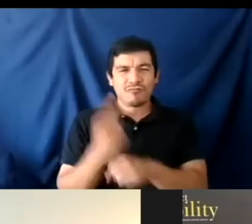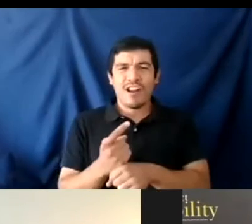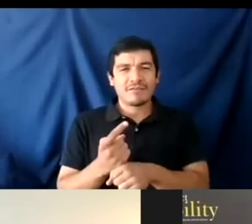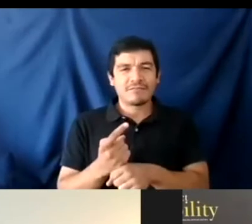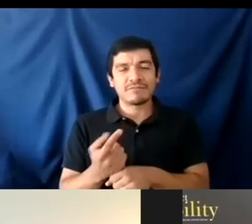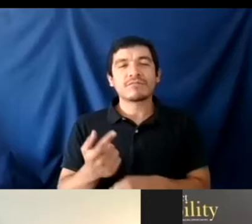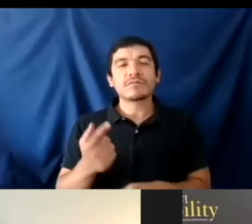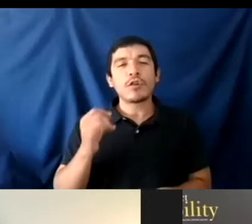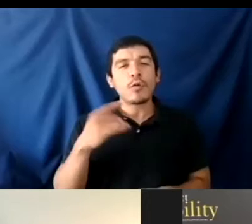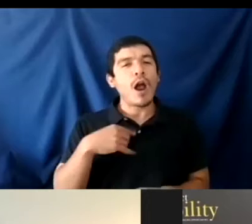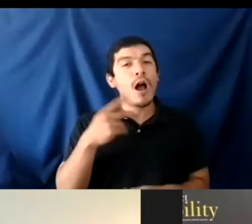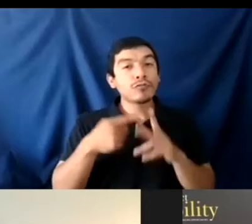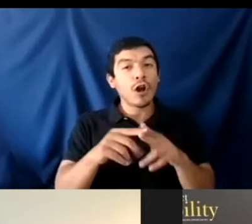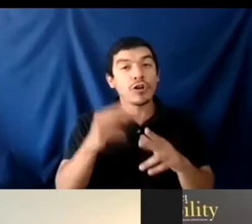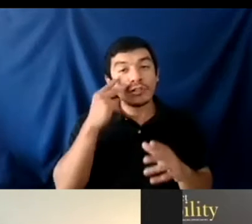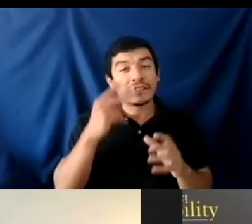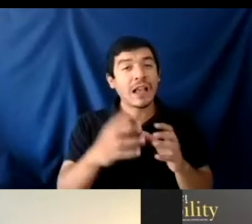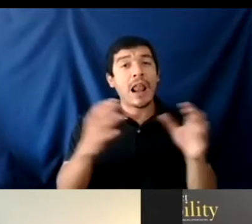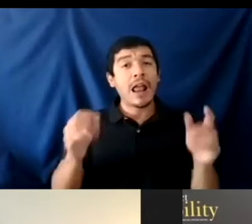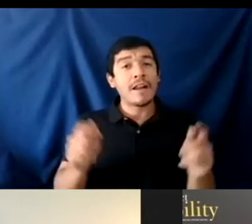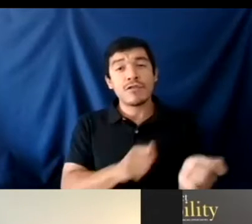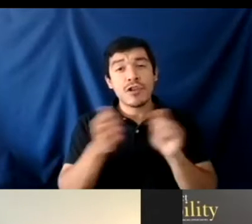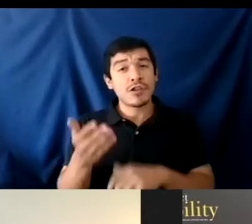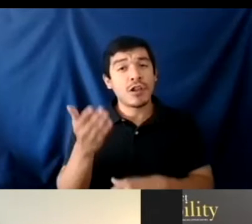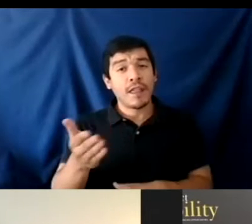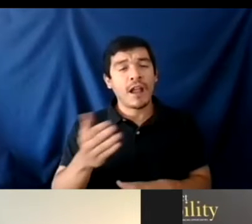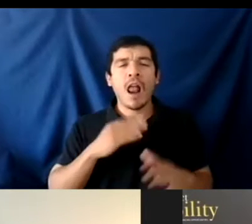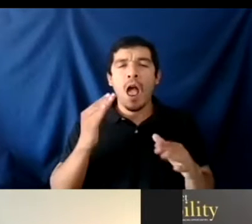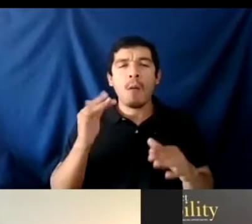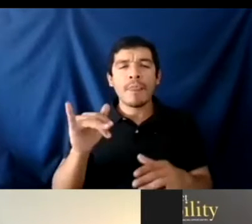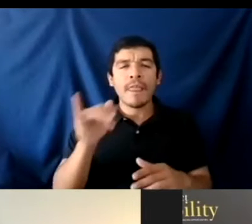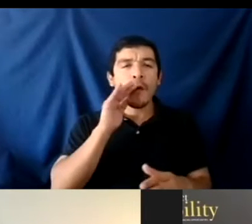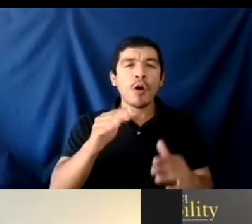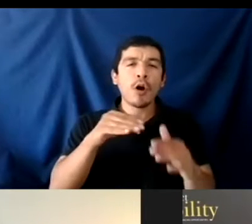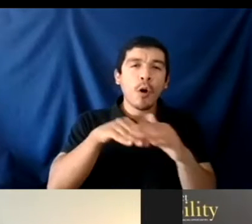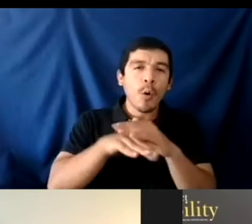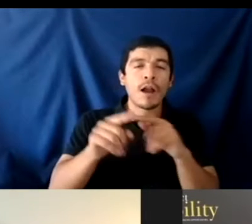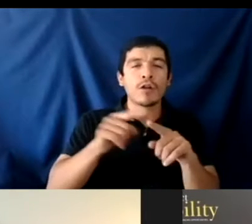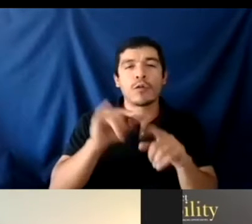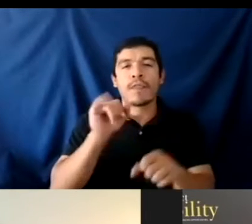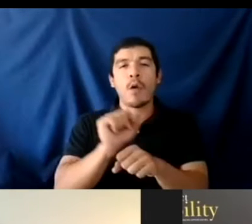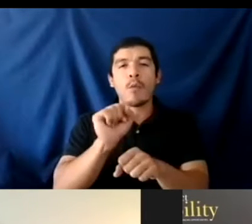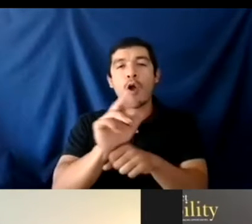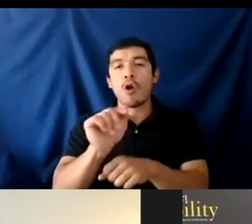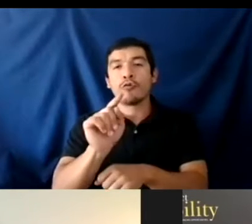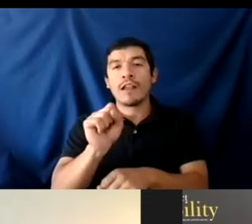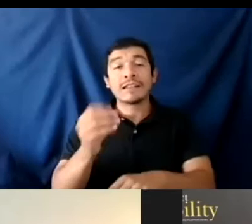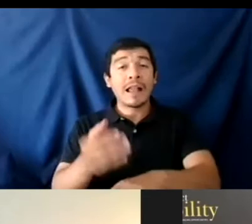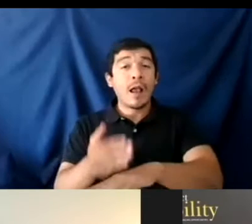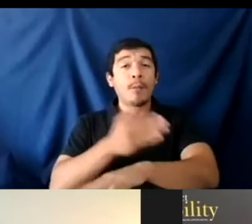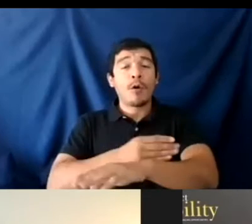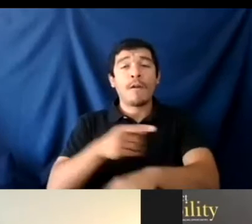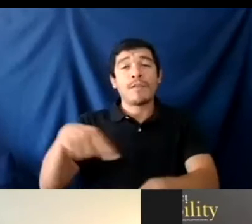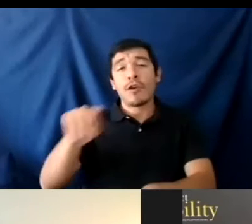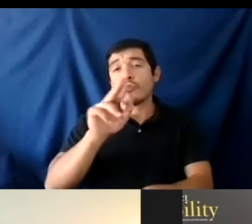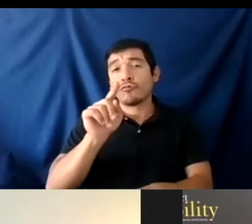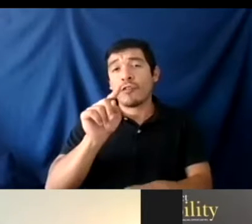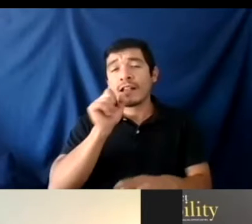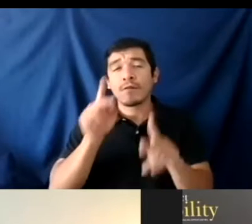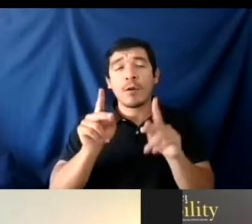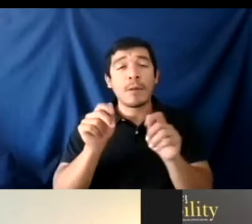lot of changes there, and we're hoping that it will make its way into the employment rates and improve those employment rates for people with